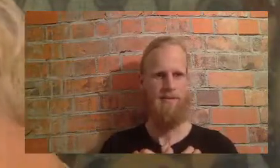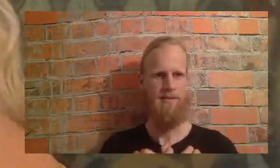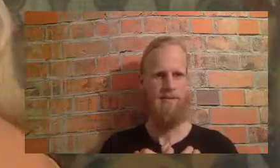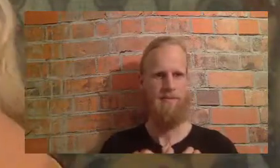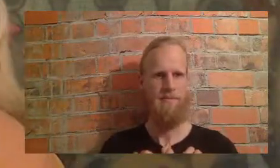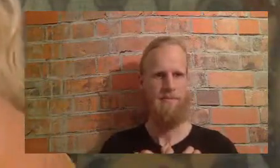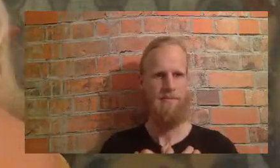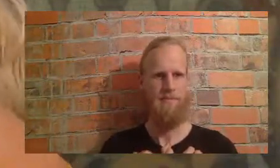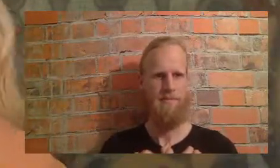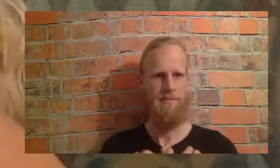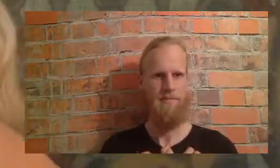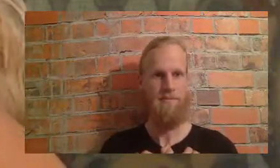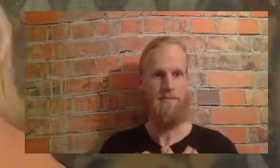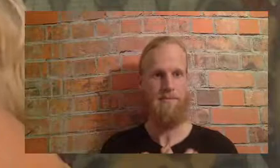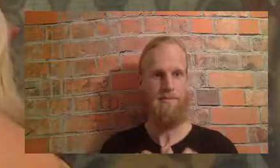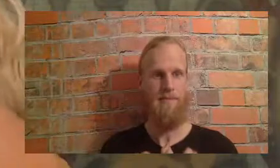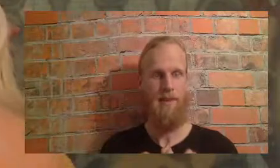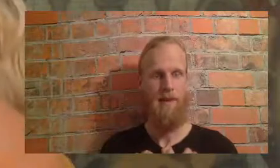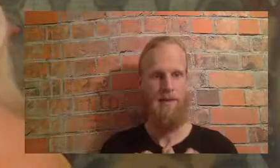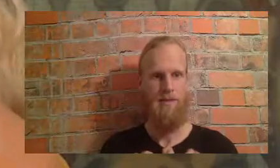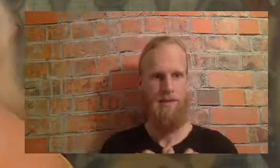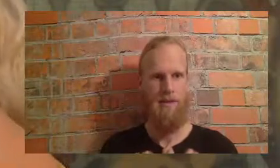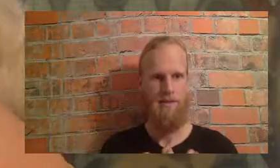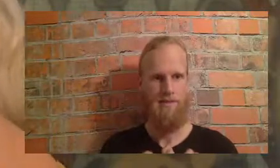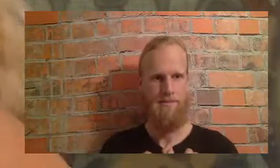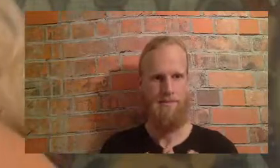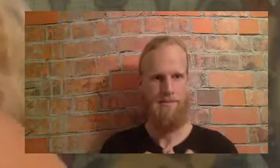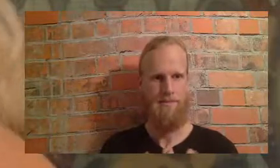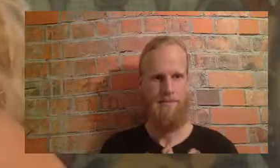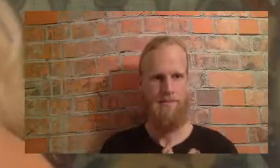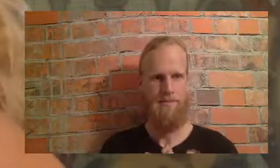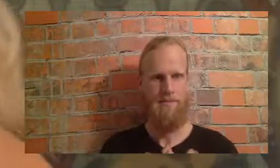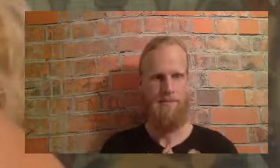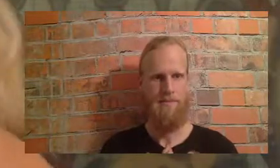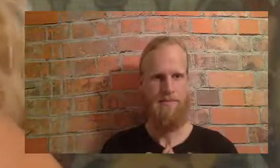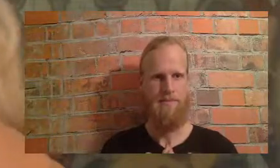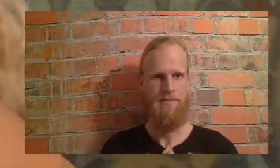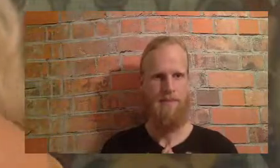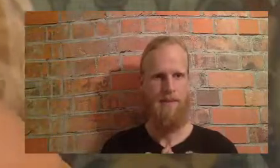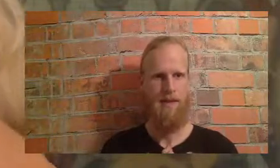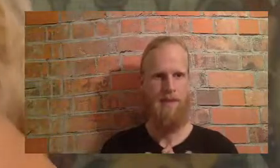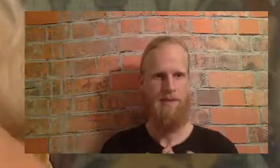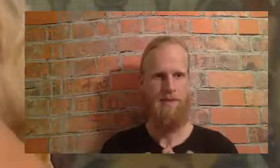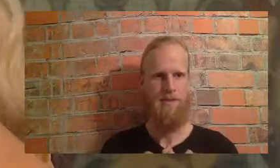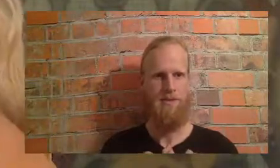Woo! Here we go. Even though I have this issue